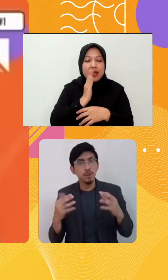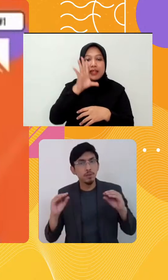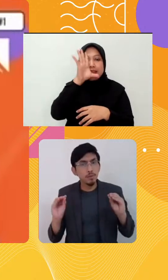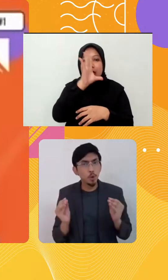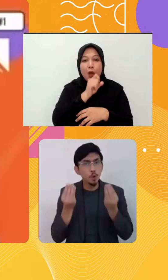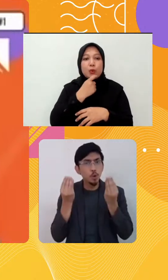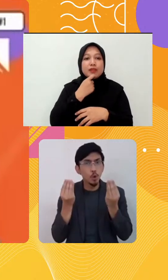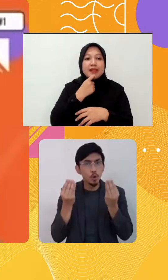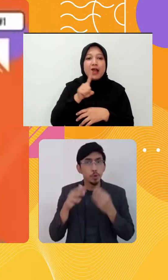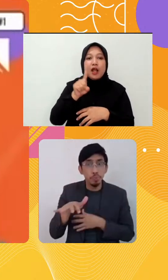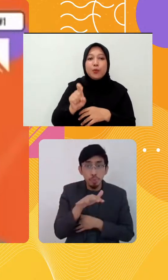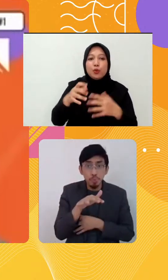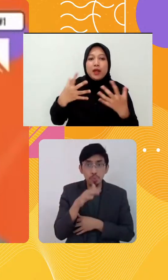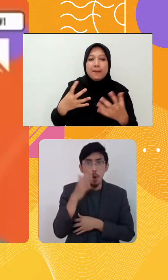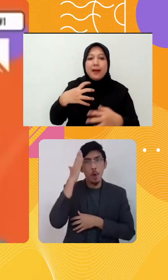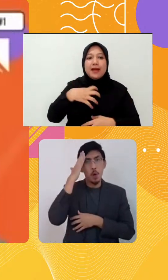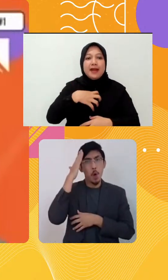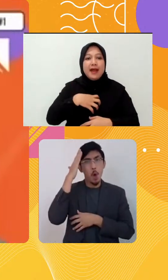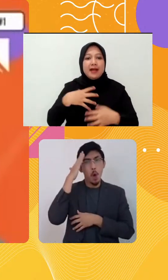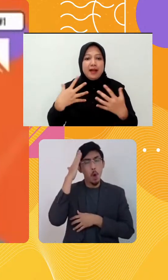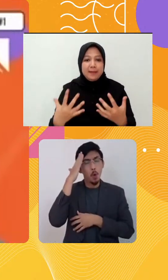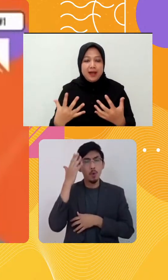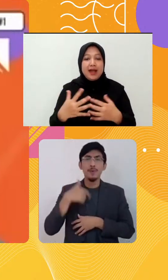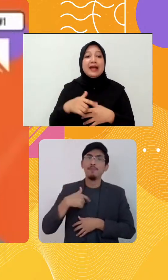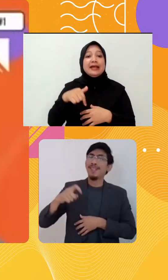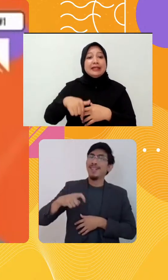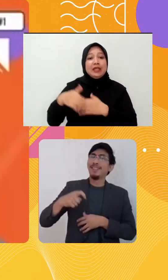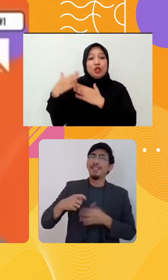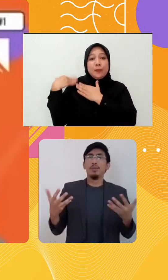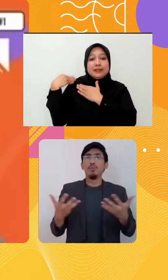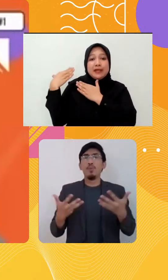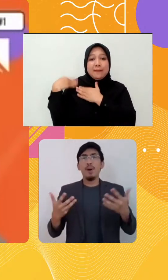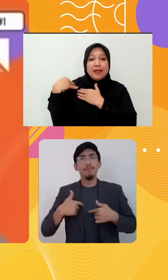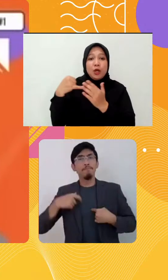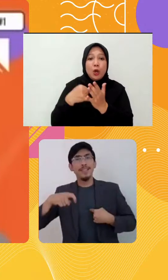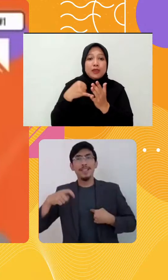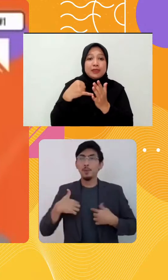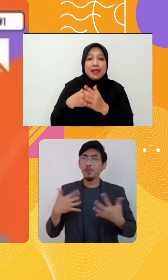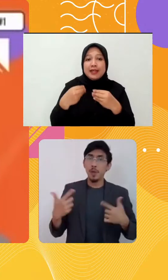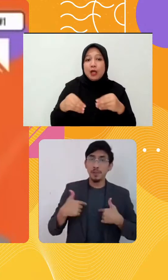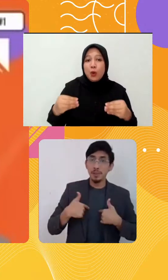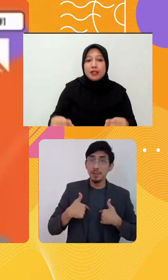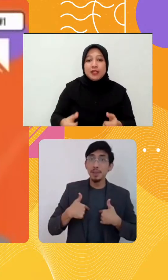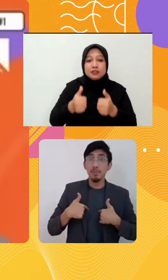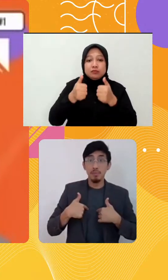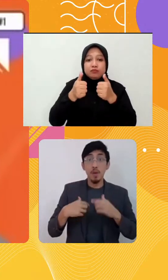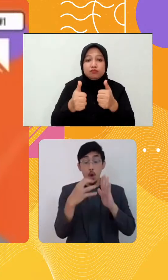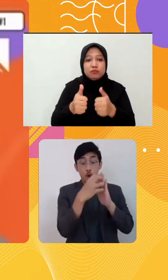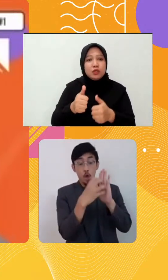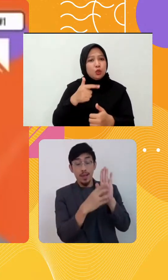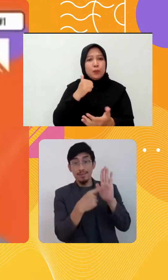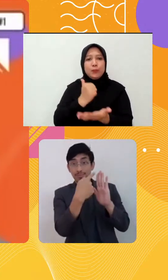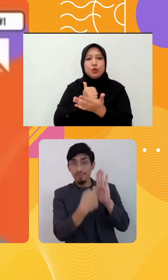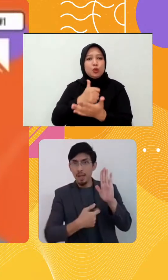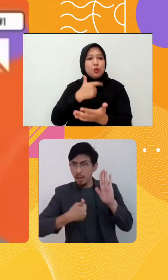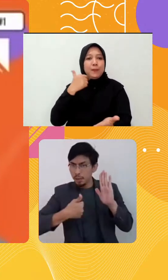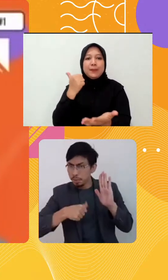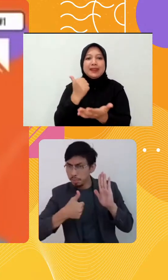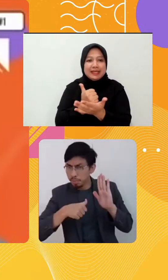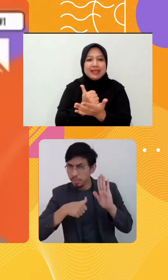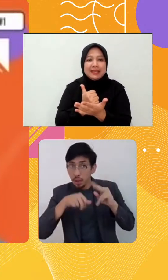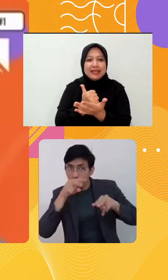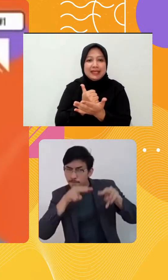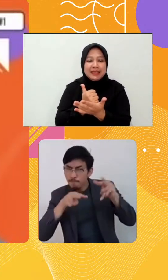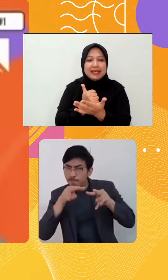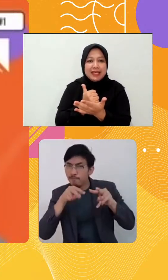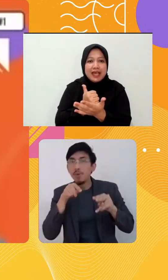that the content quality assurance become vital or become very important to be